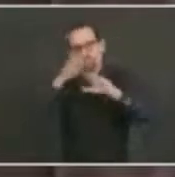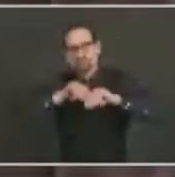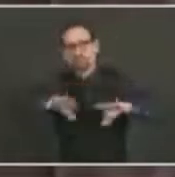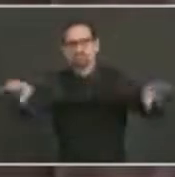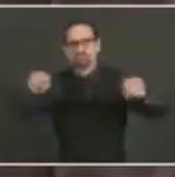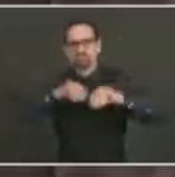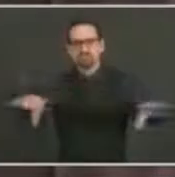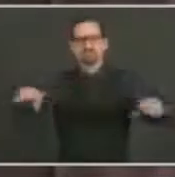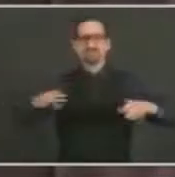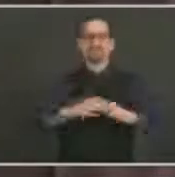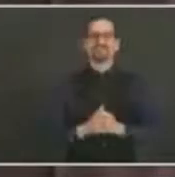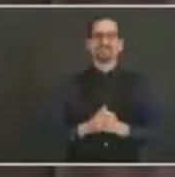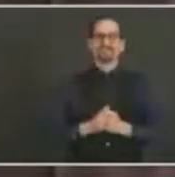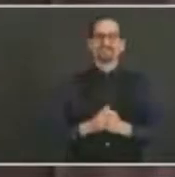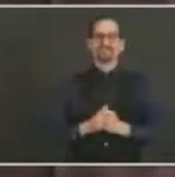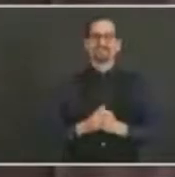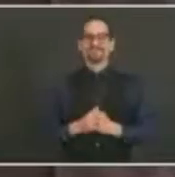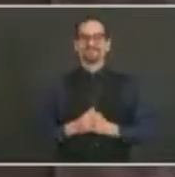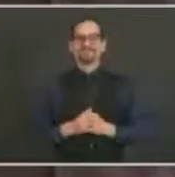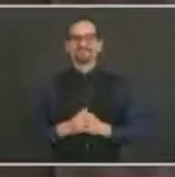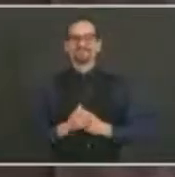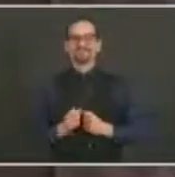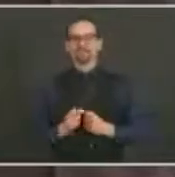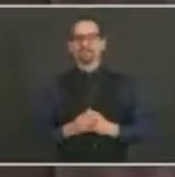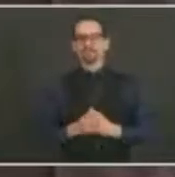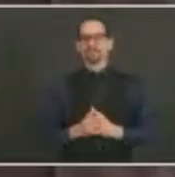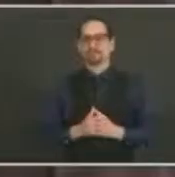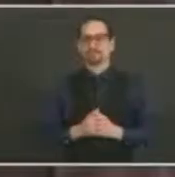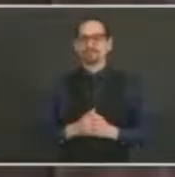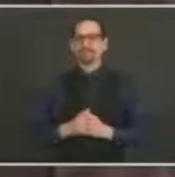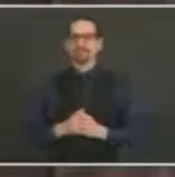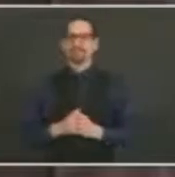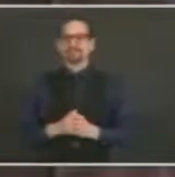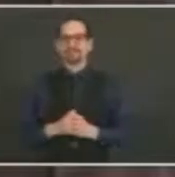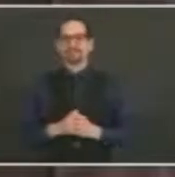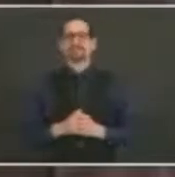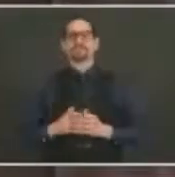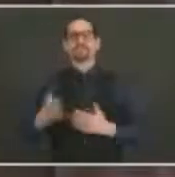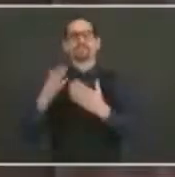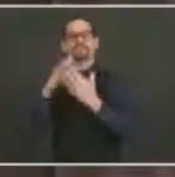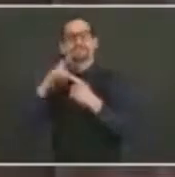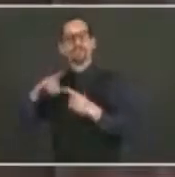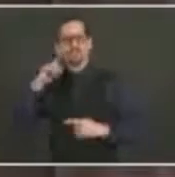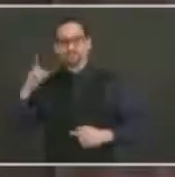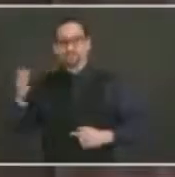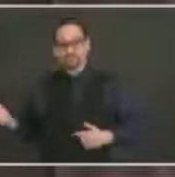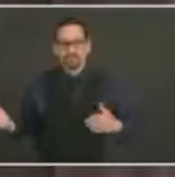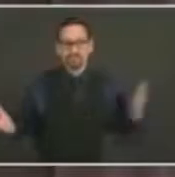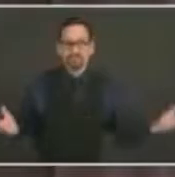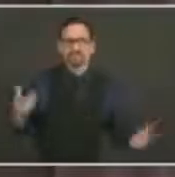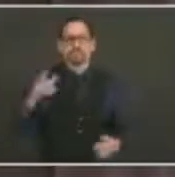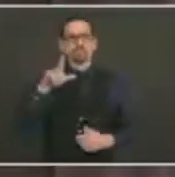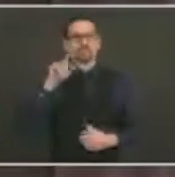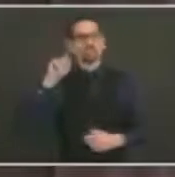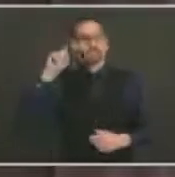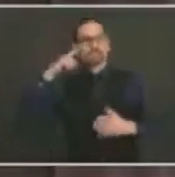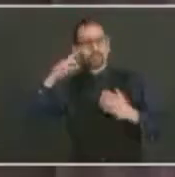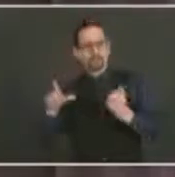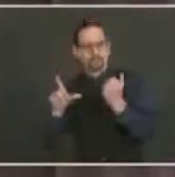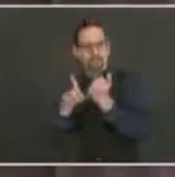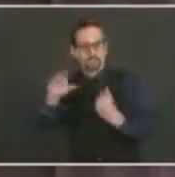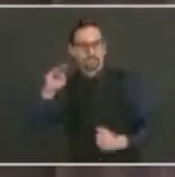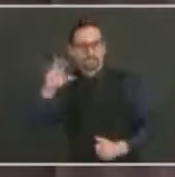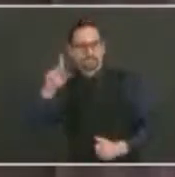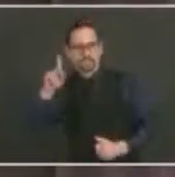And I'm thankful to have Lieutenant Governor McKee here with us in his leadership and Commerce